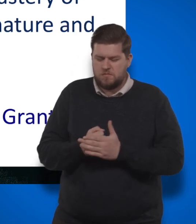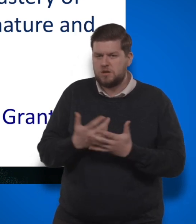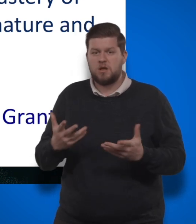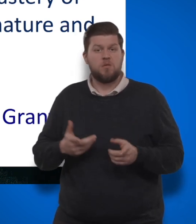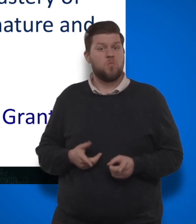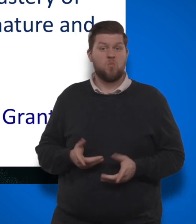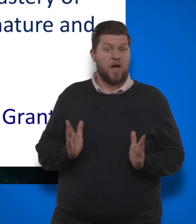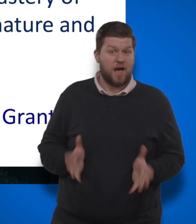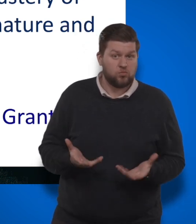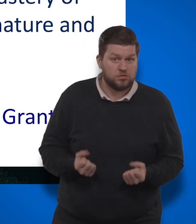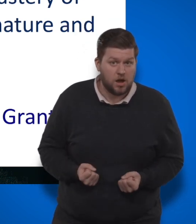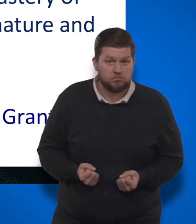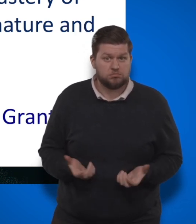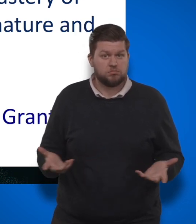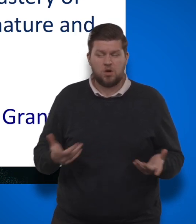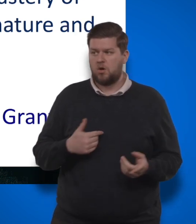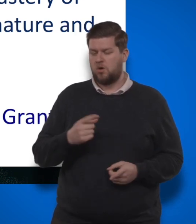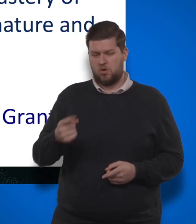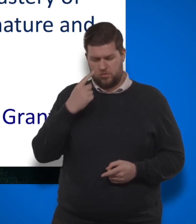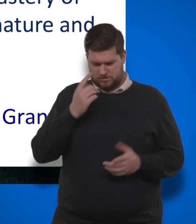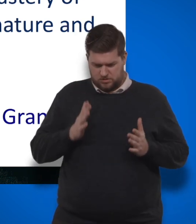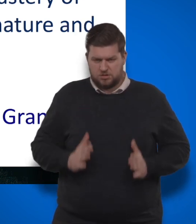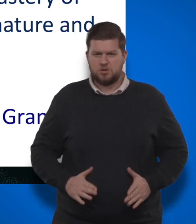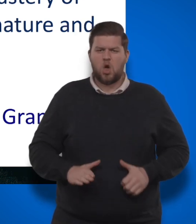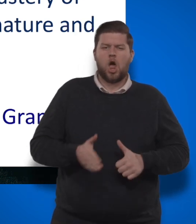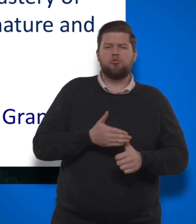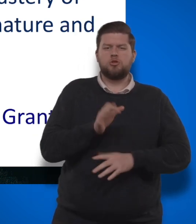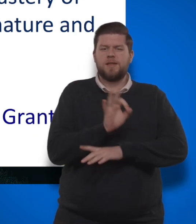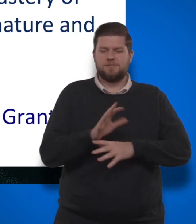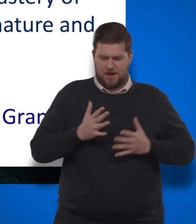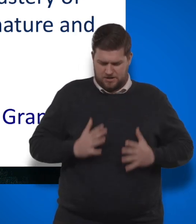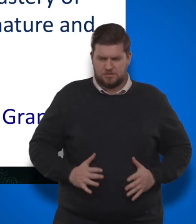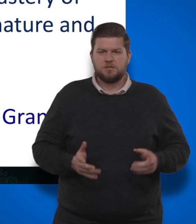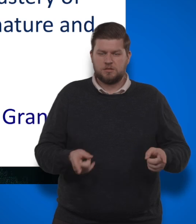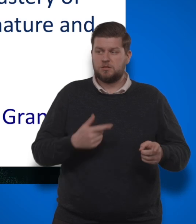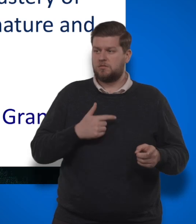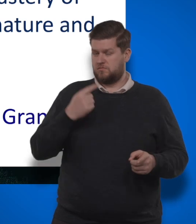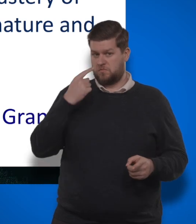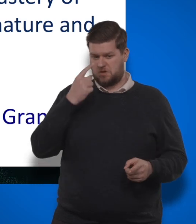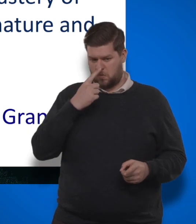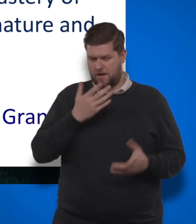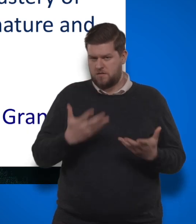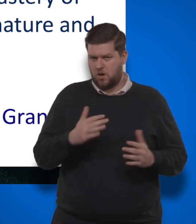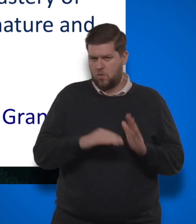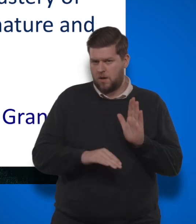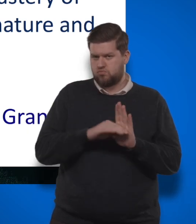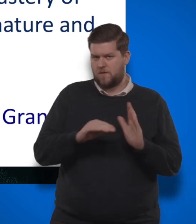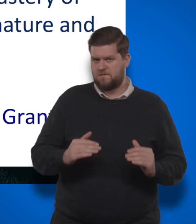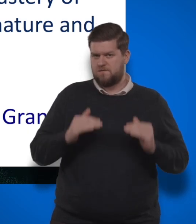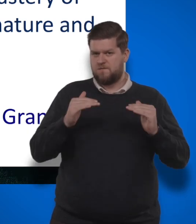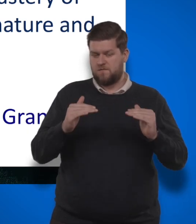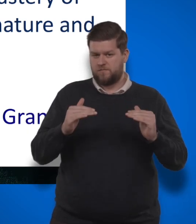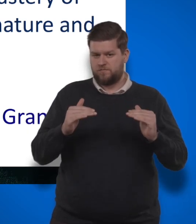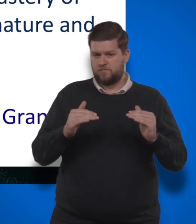original design. Transhumanists argue that to be human is to be subject to claustrophobic limitations